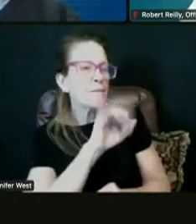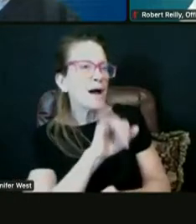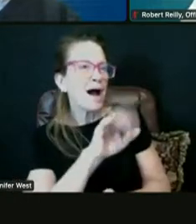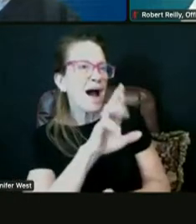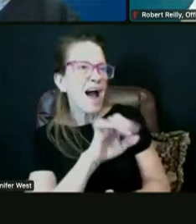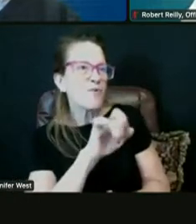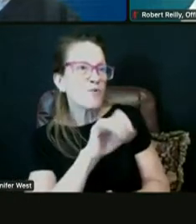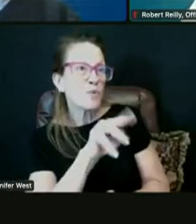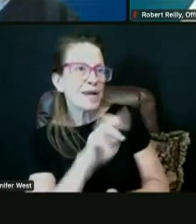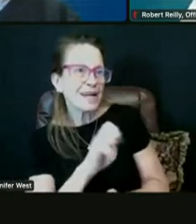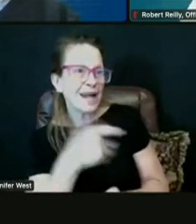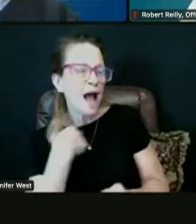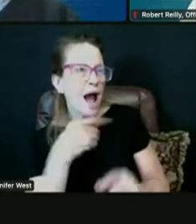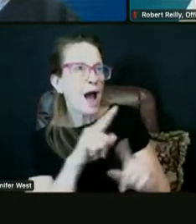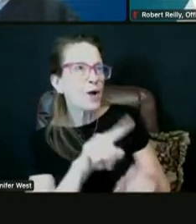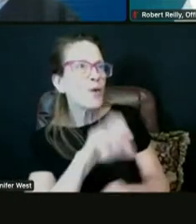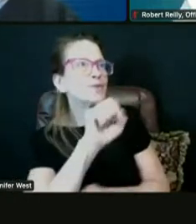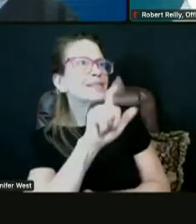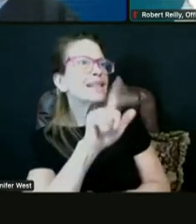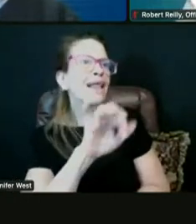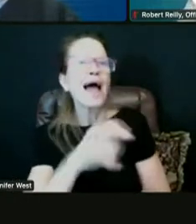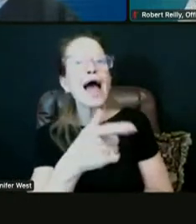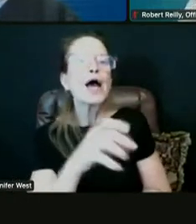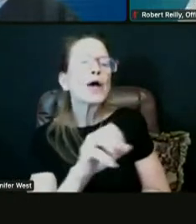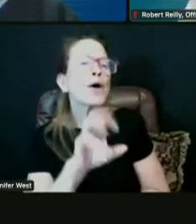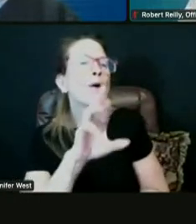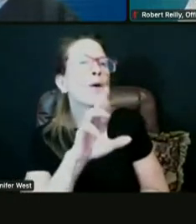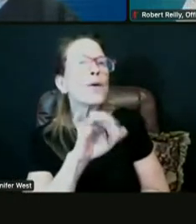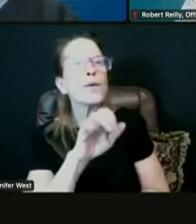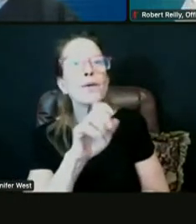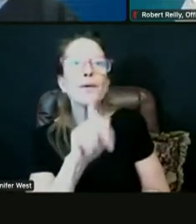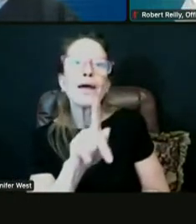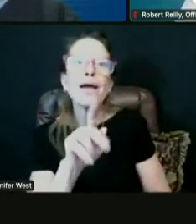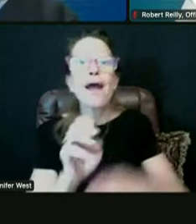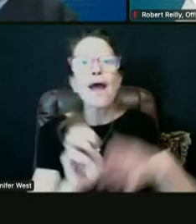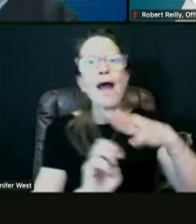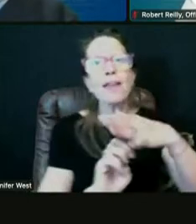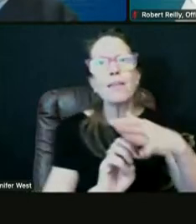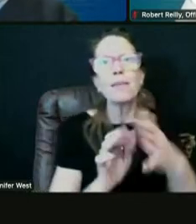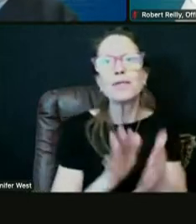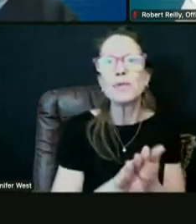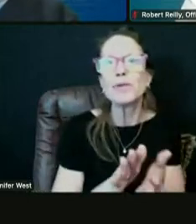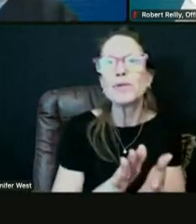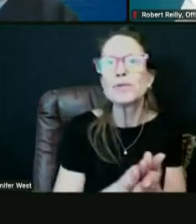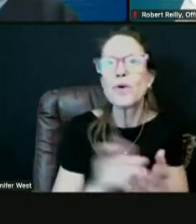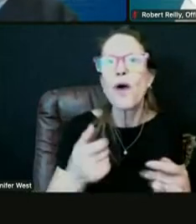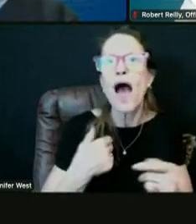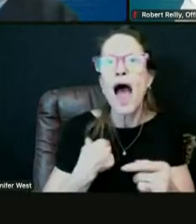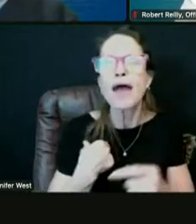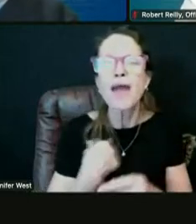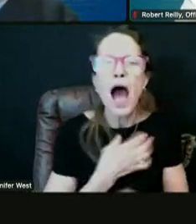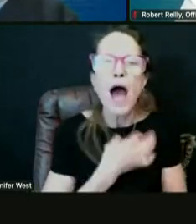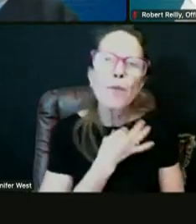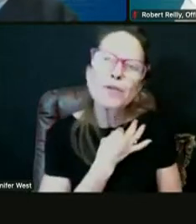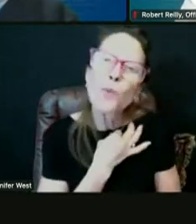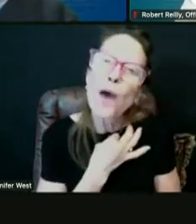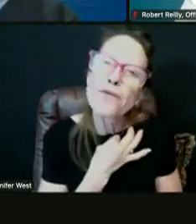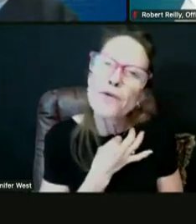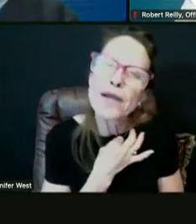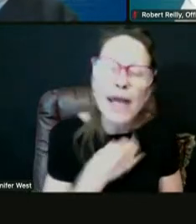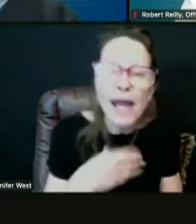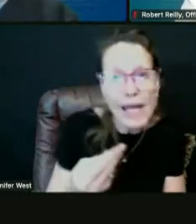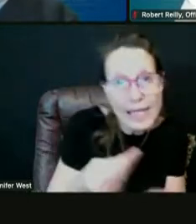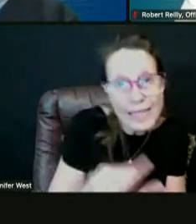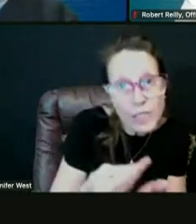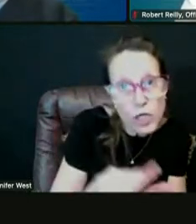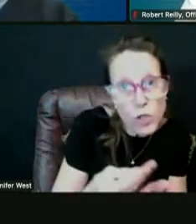Creek Elementary School, and I was wondering, is there a budget for better